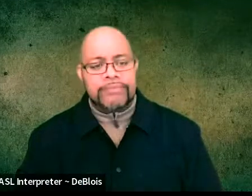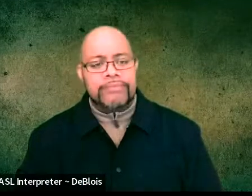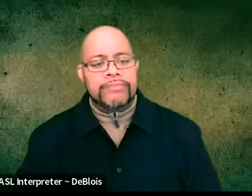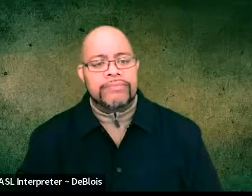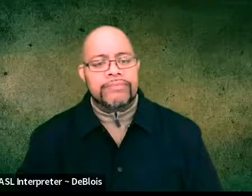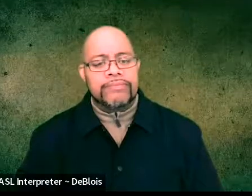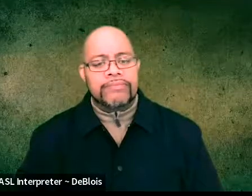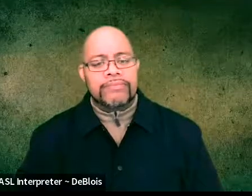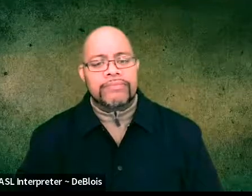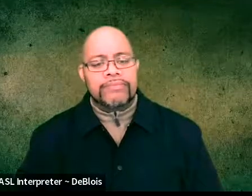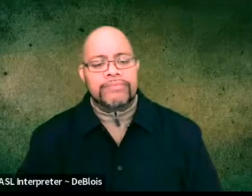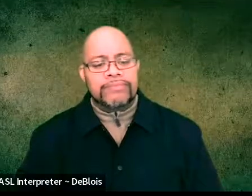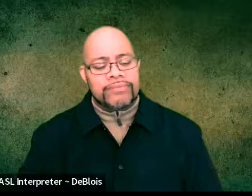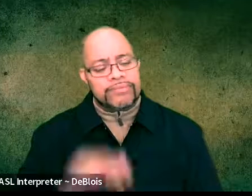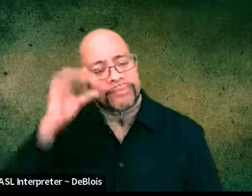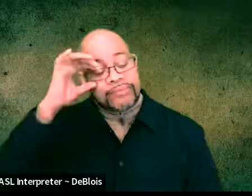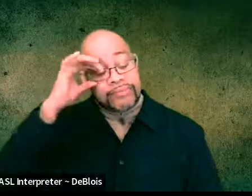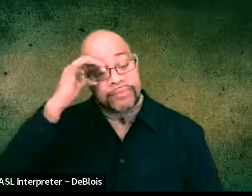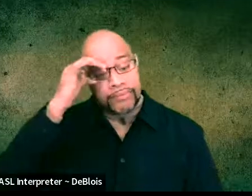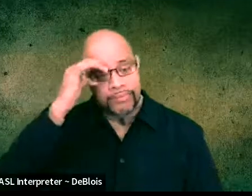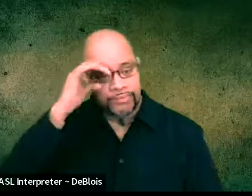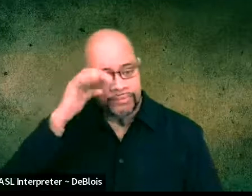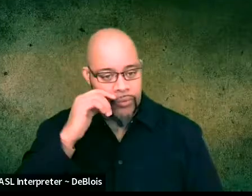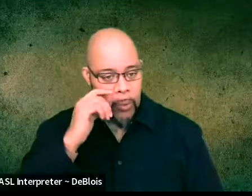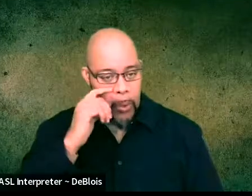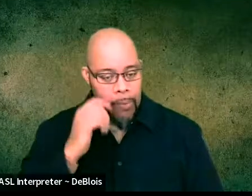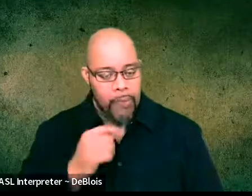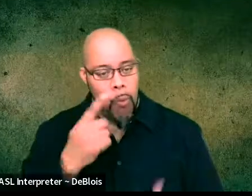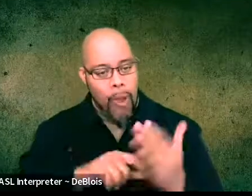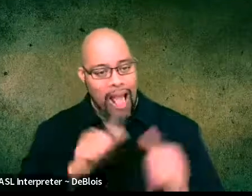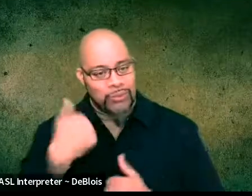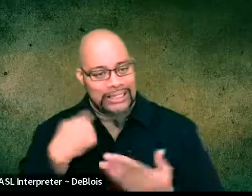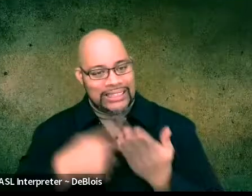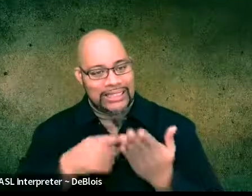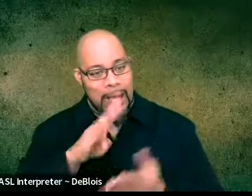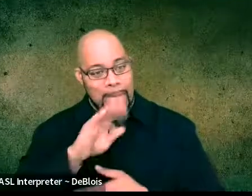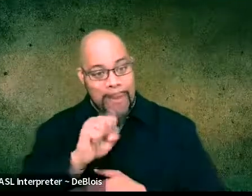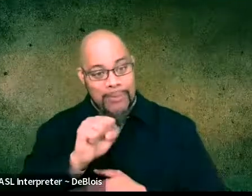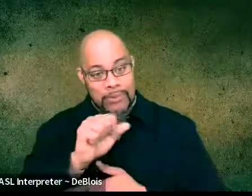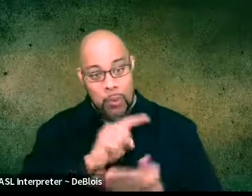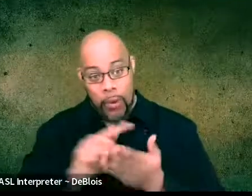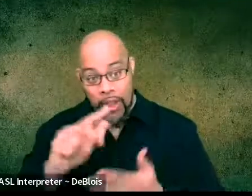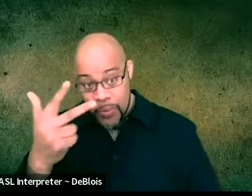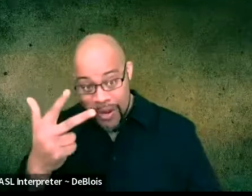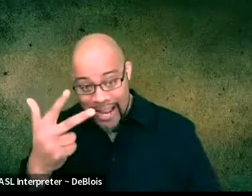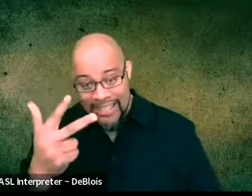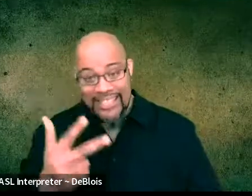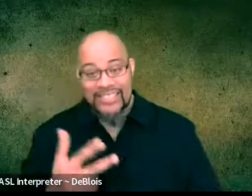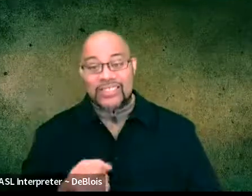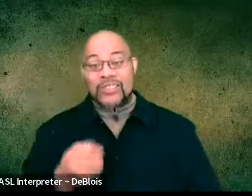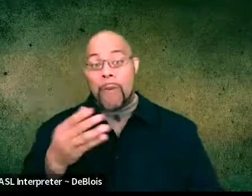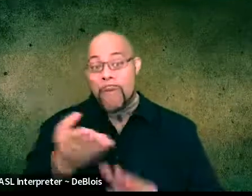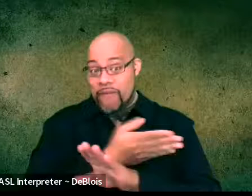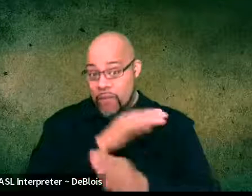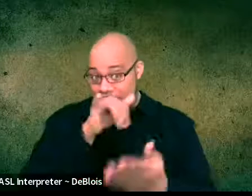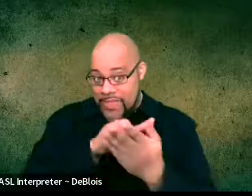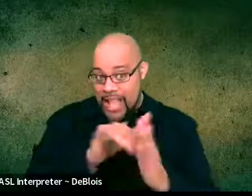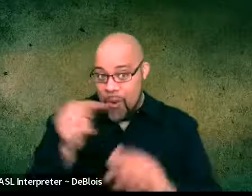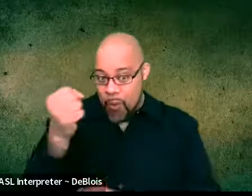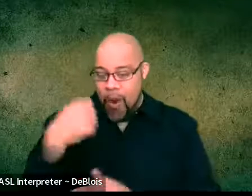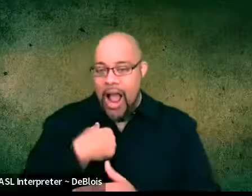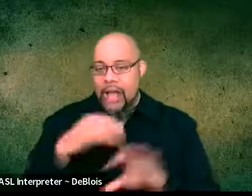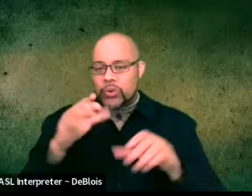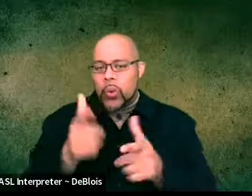I think we Bims. just what else are we discussing? BIMS week 3? No, so before that, I'll